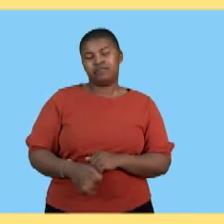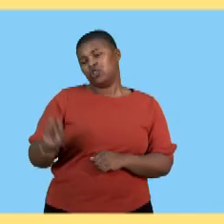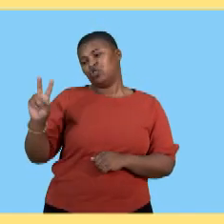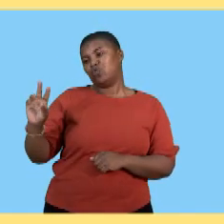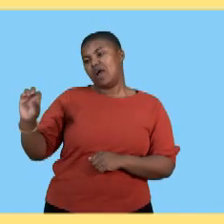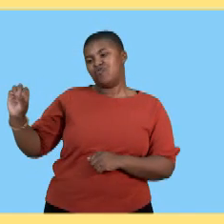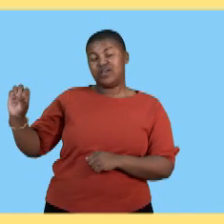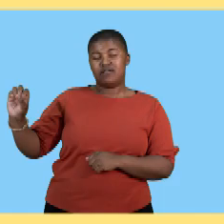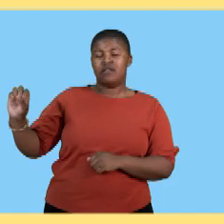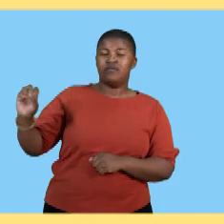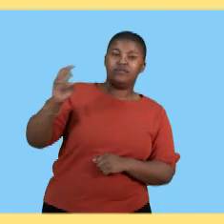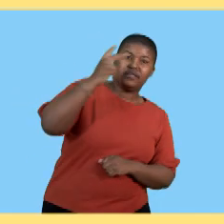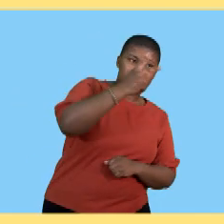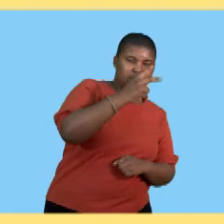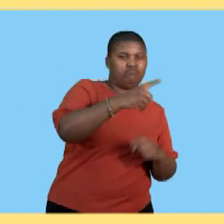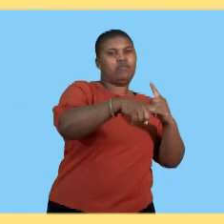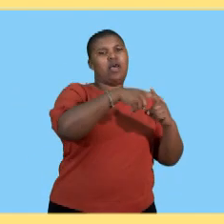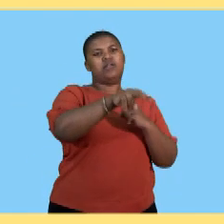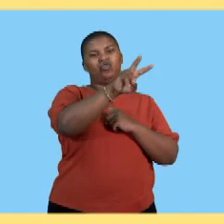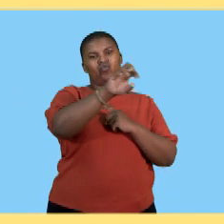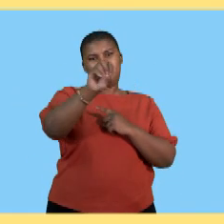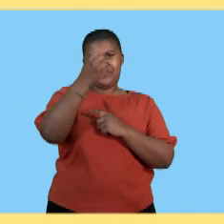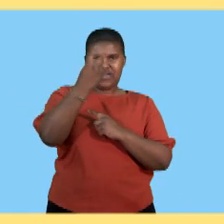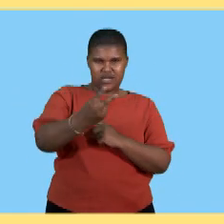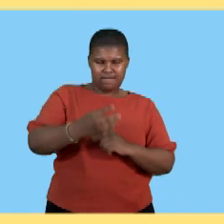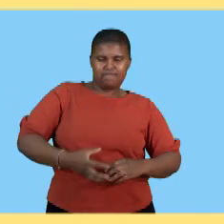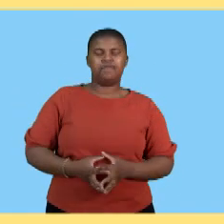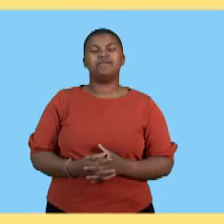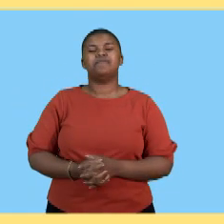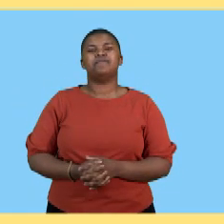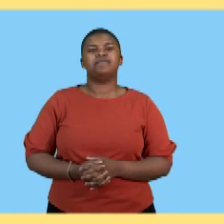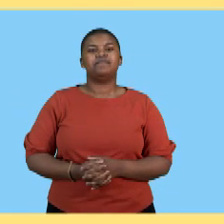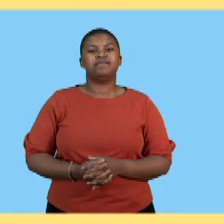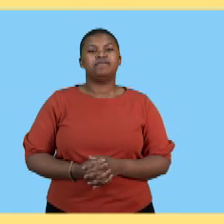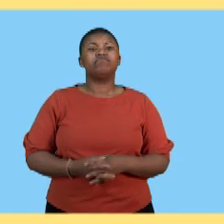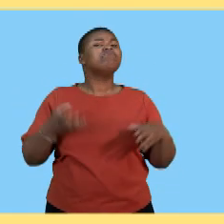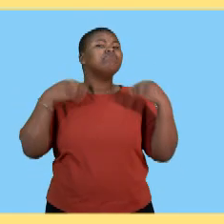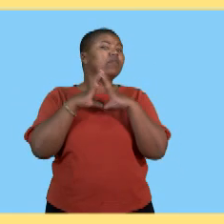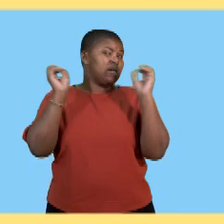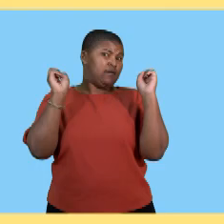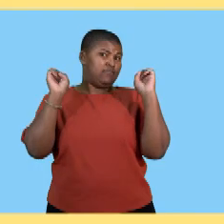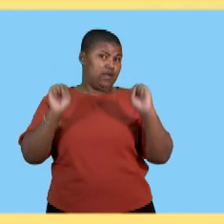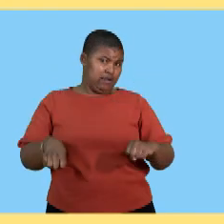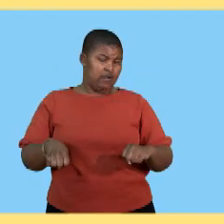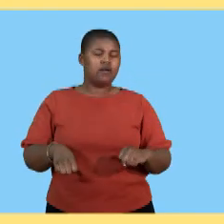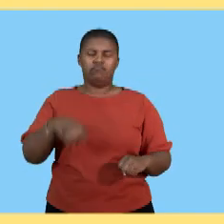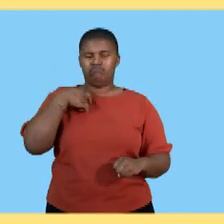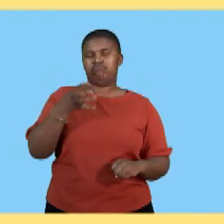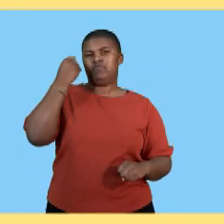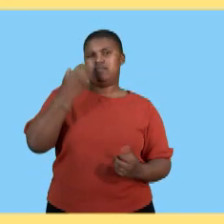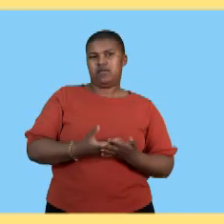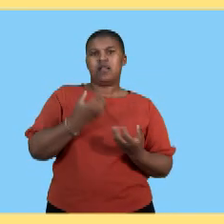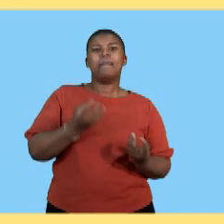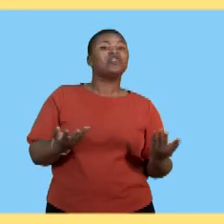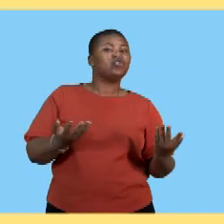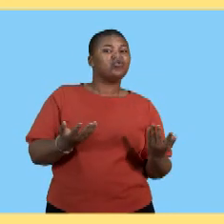me 200. So I'll come here and get my 200. When I am done with this now, then I can get